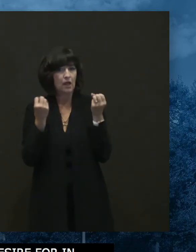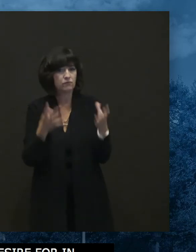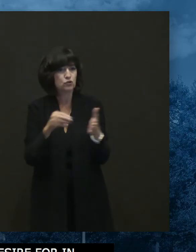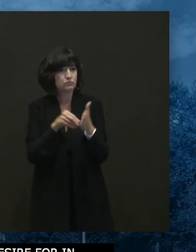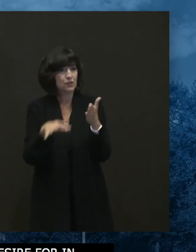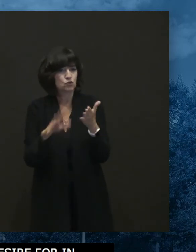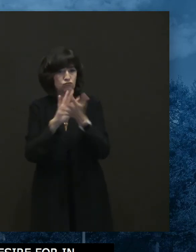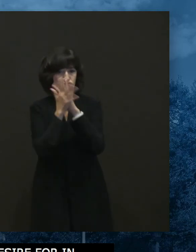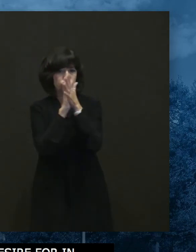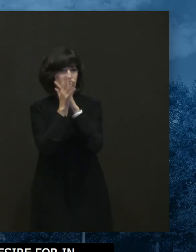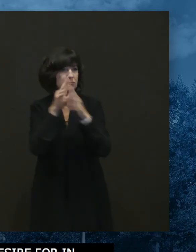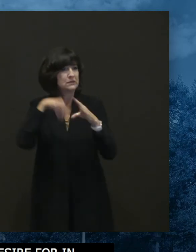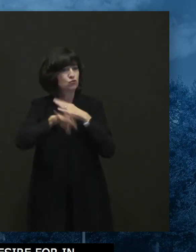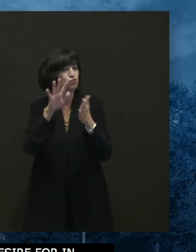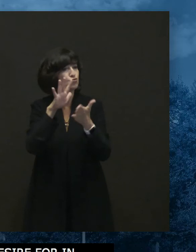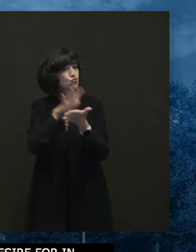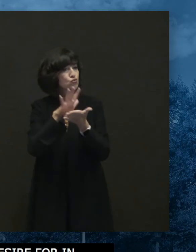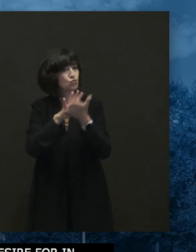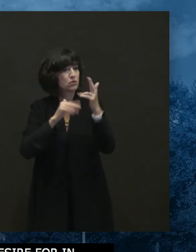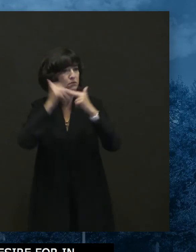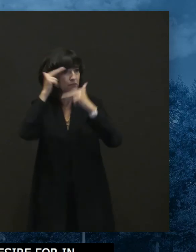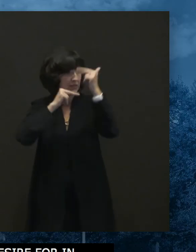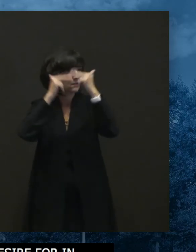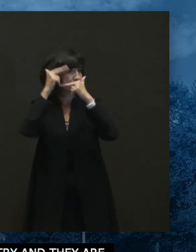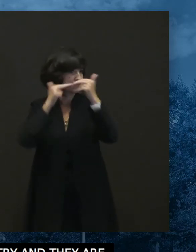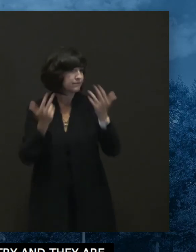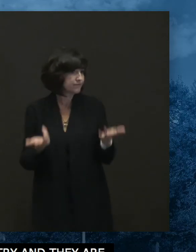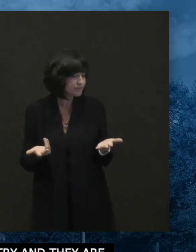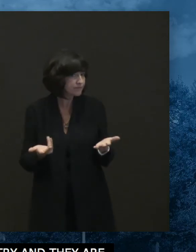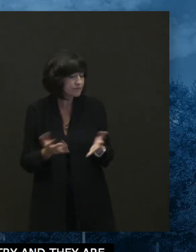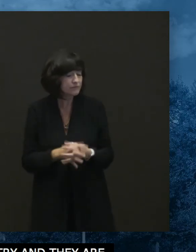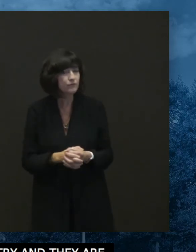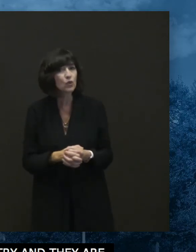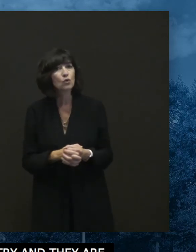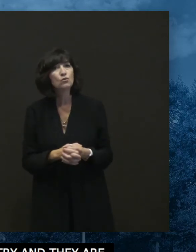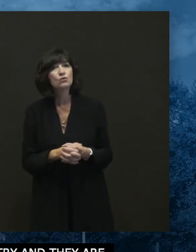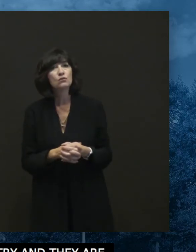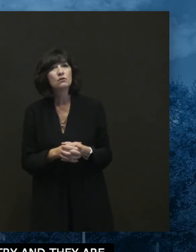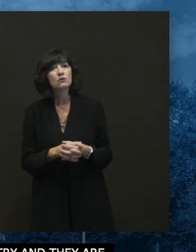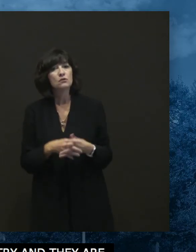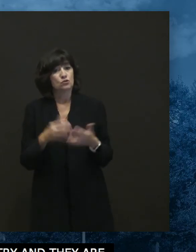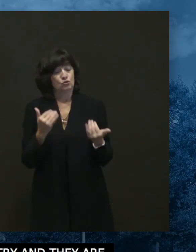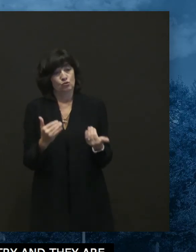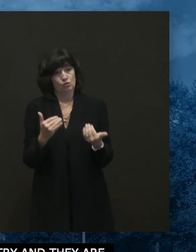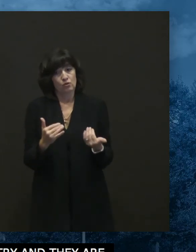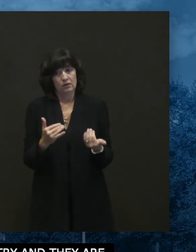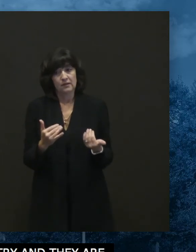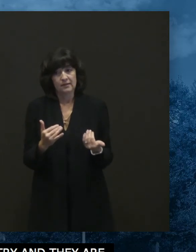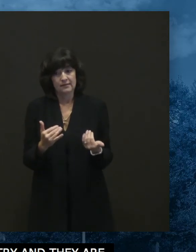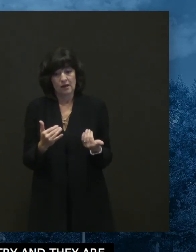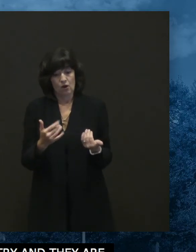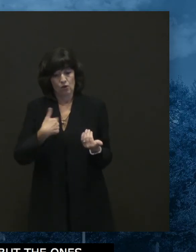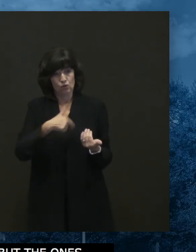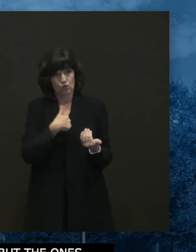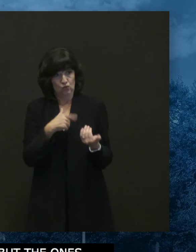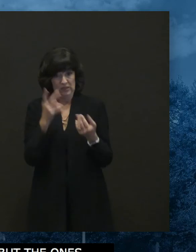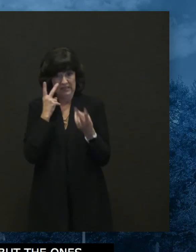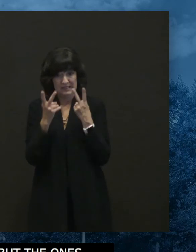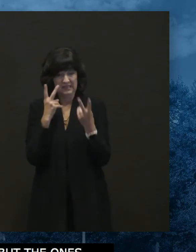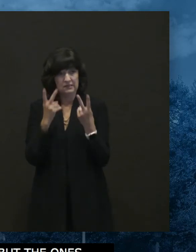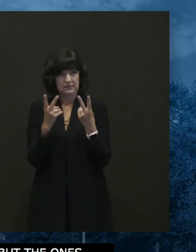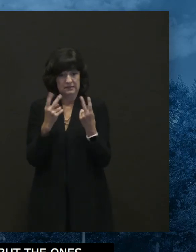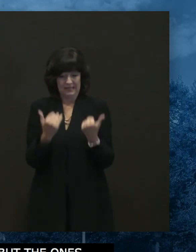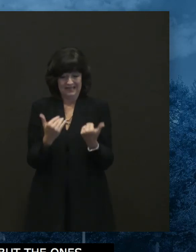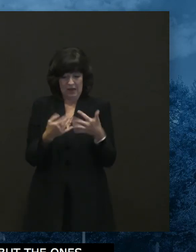that are in a hybrid, but the ones that are moving to that over the next, so we're beginning of October, the next